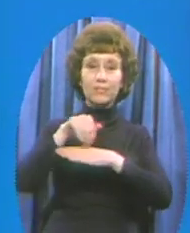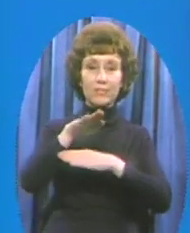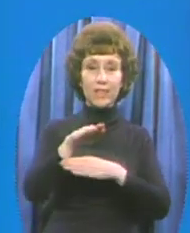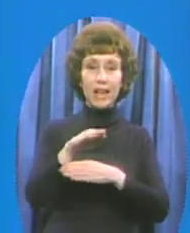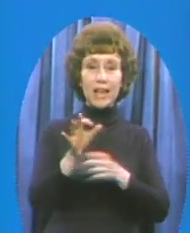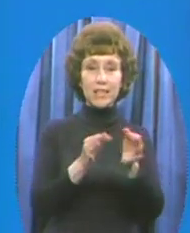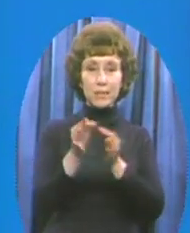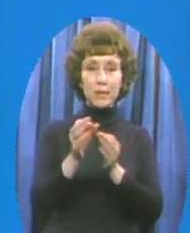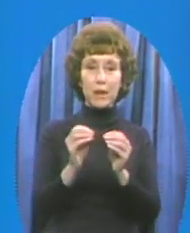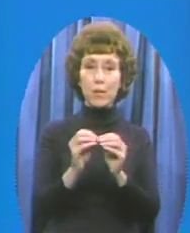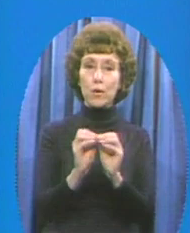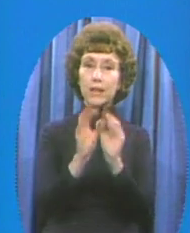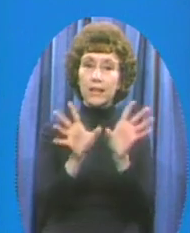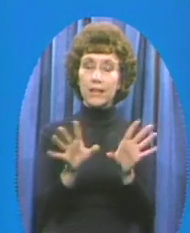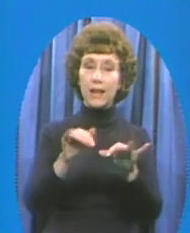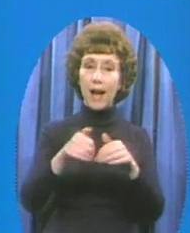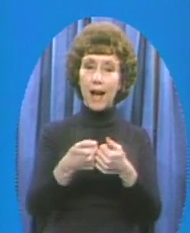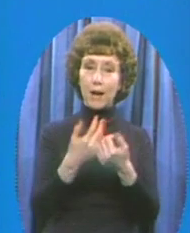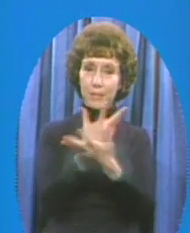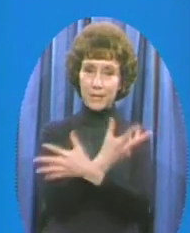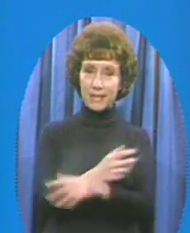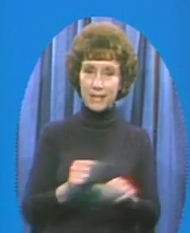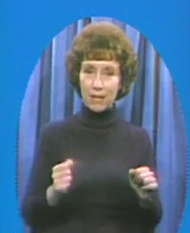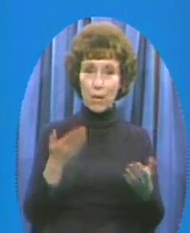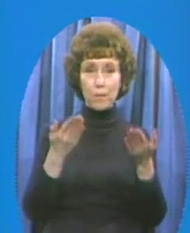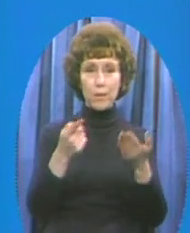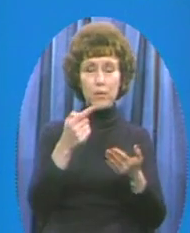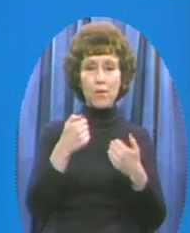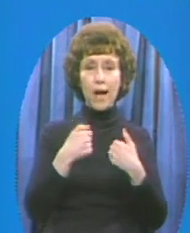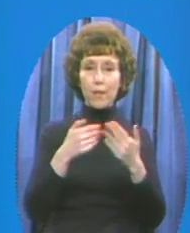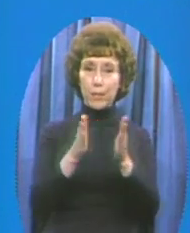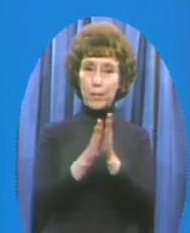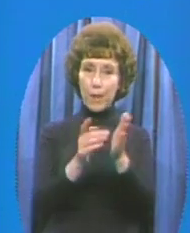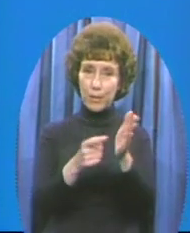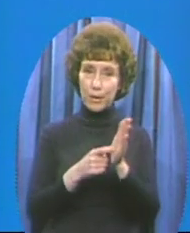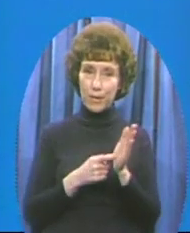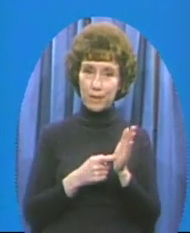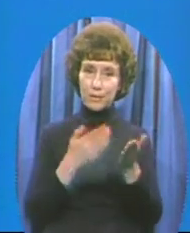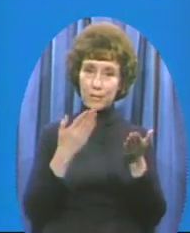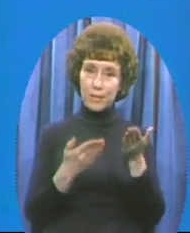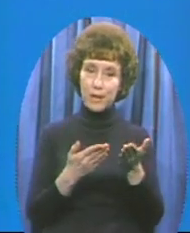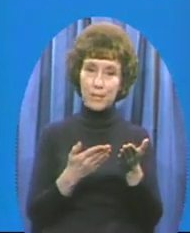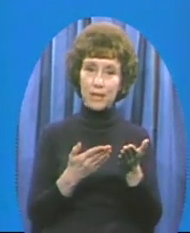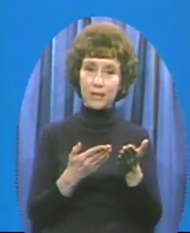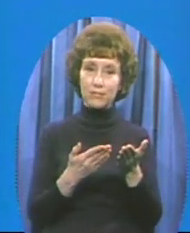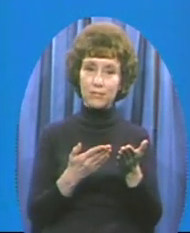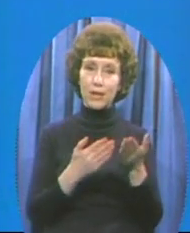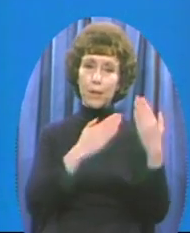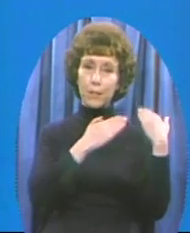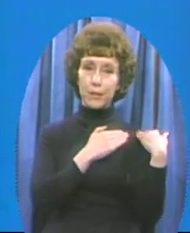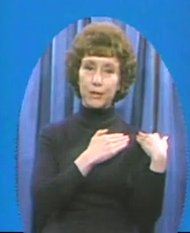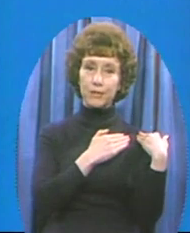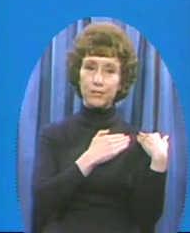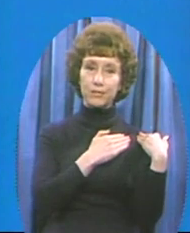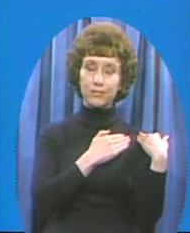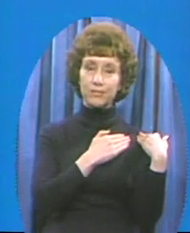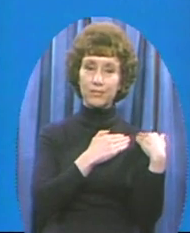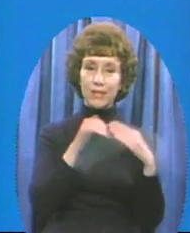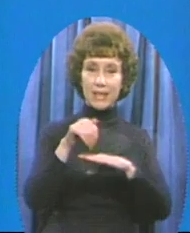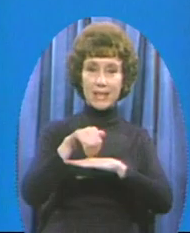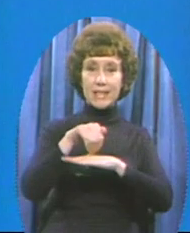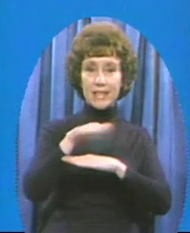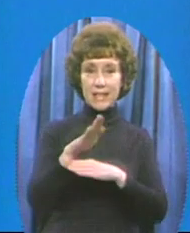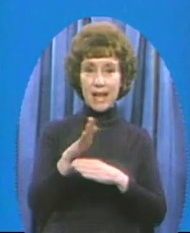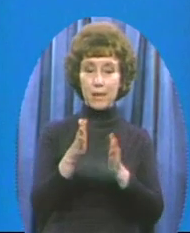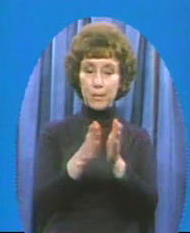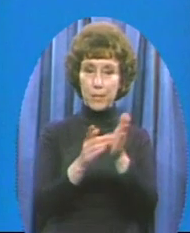or heartache, and you'd like for us to pray with you and for you, send your prayer request to me and Bill Sheehan and the prayer team will pray for you by name